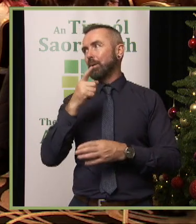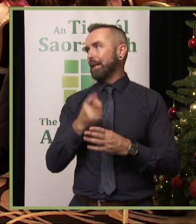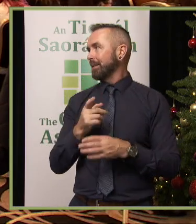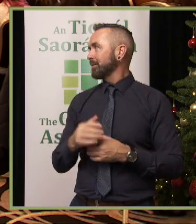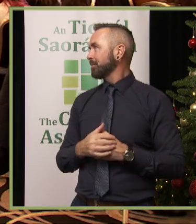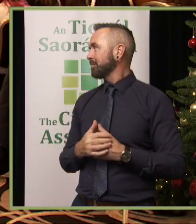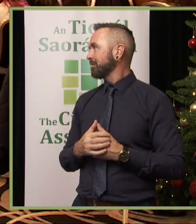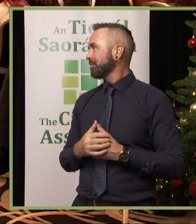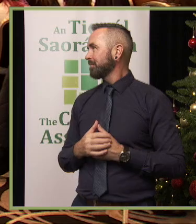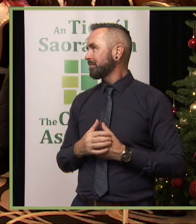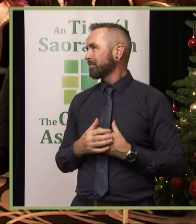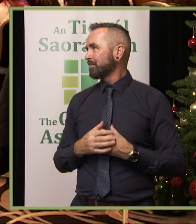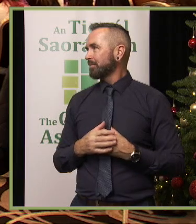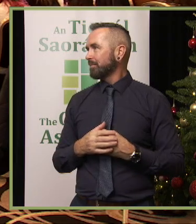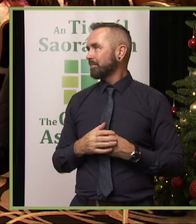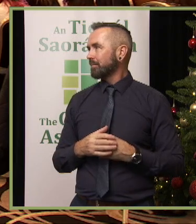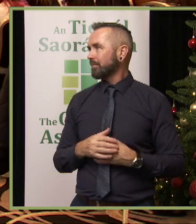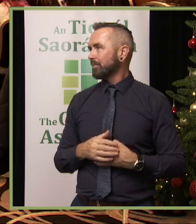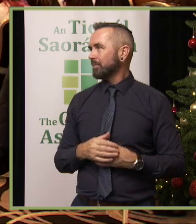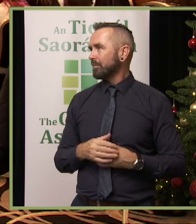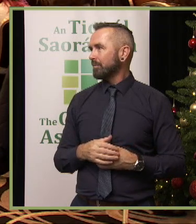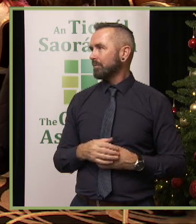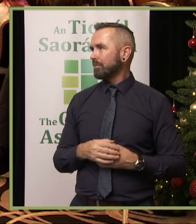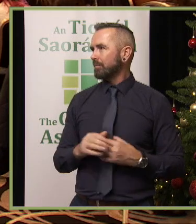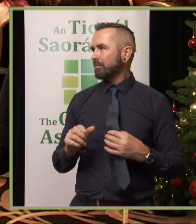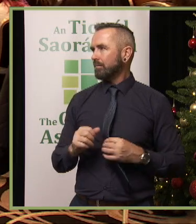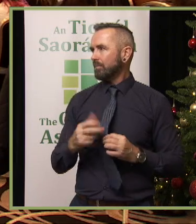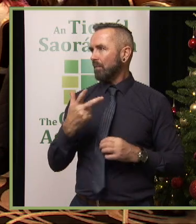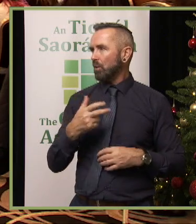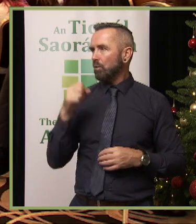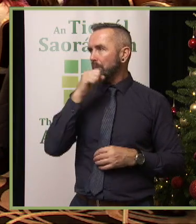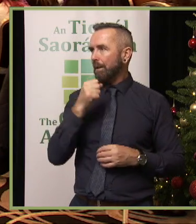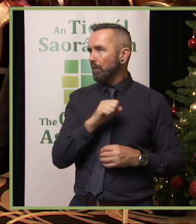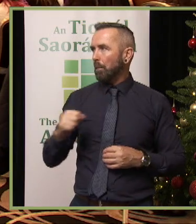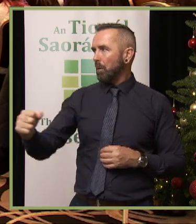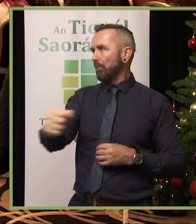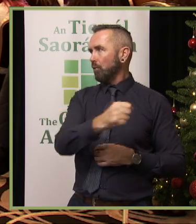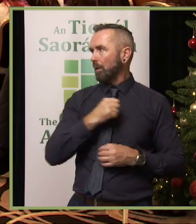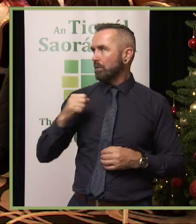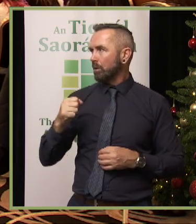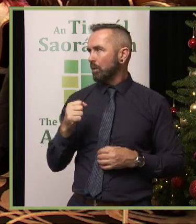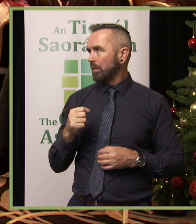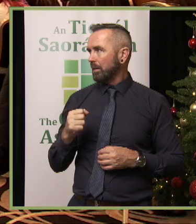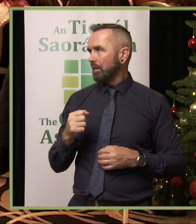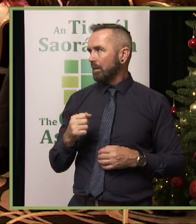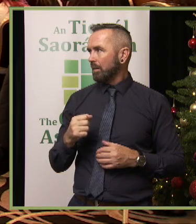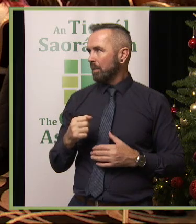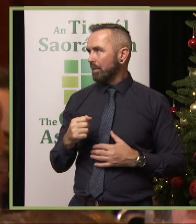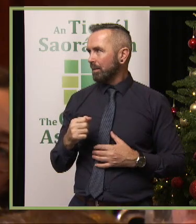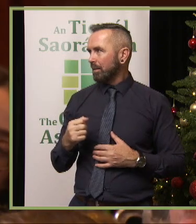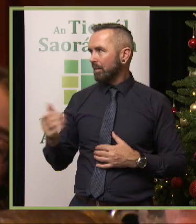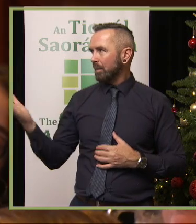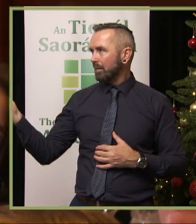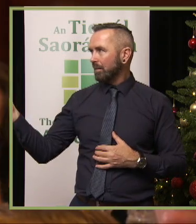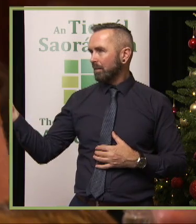Dan because this is on. You can keep the microphone with him. Yeah, there's 3 microphones doing the rounds now. Just on 6, if you put in at least one, local authorities will say we only